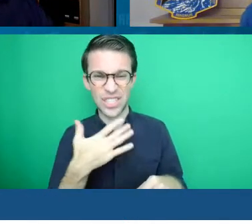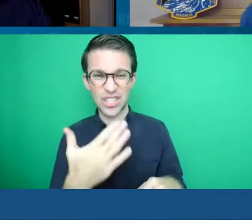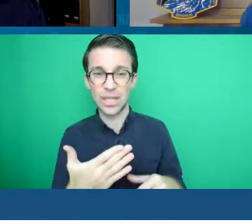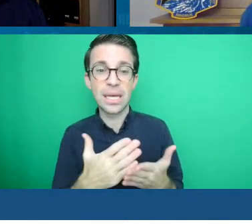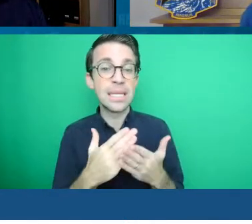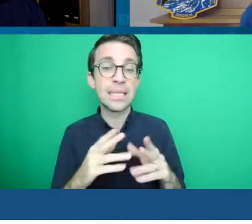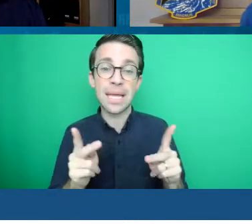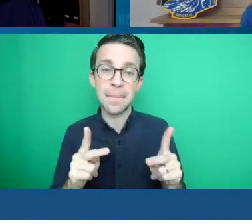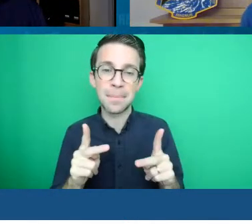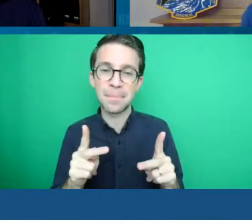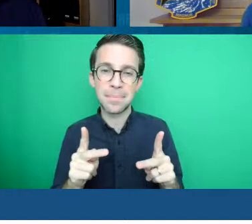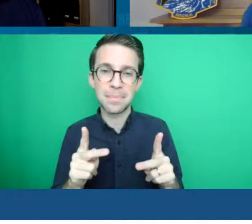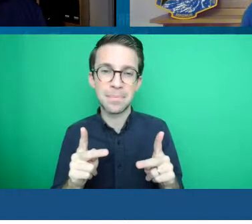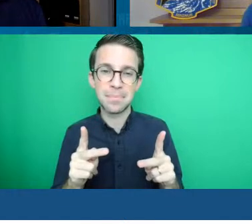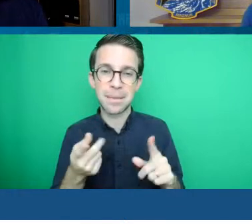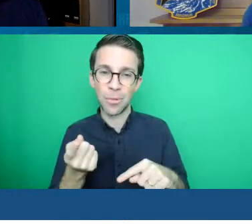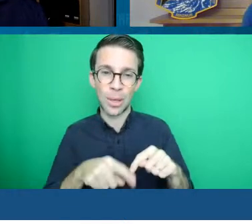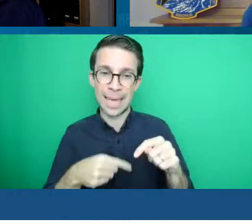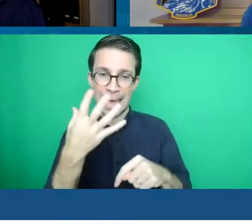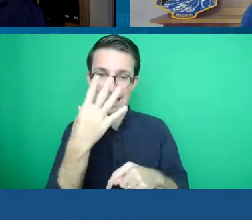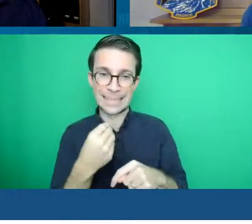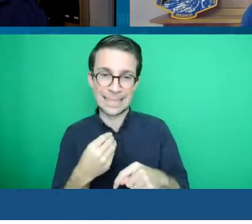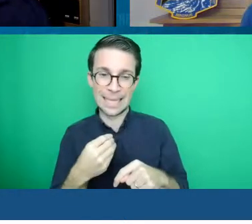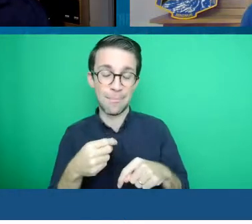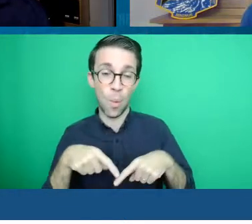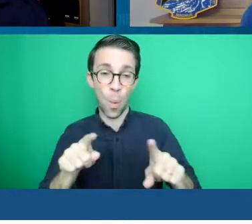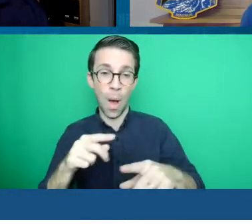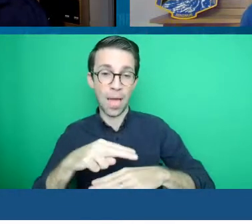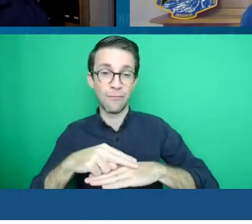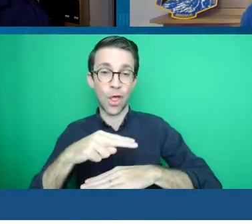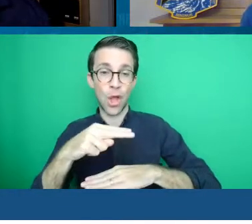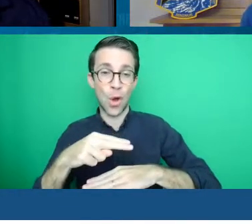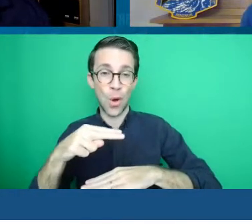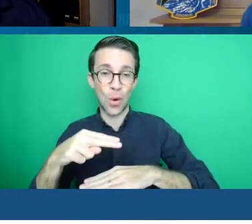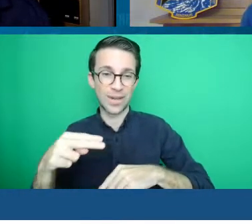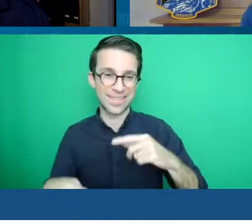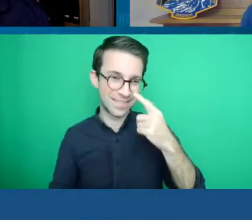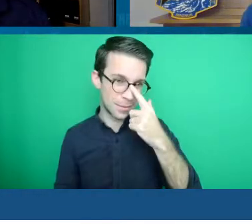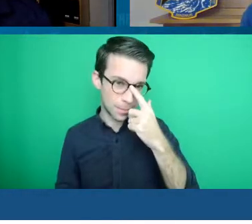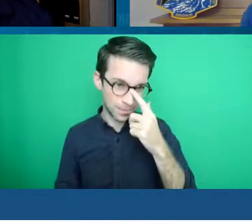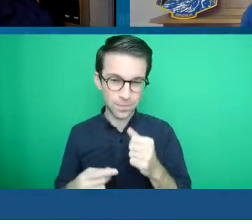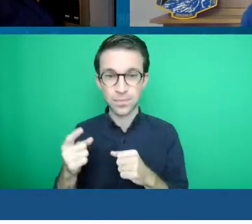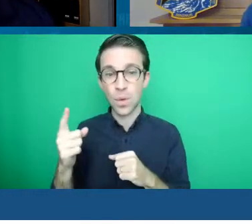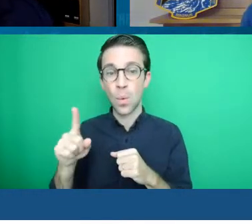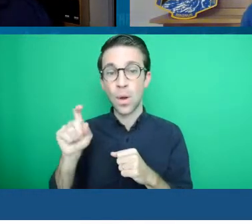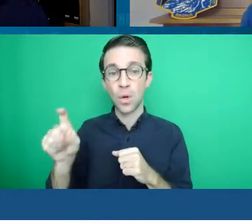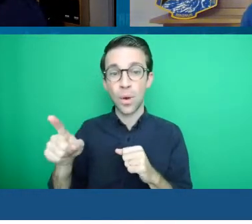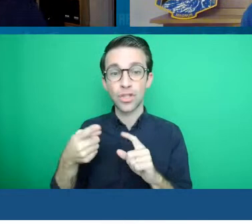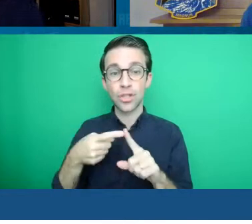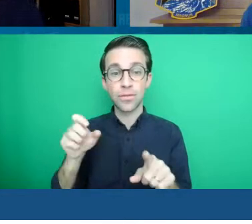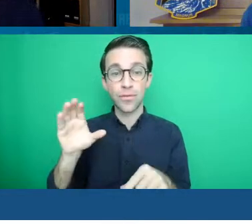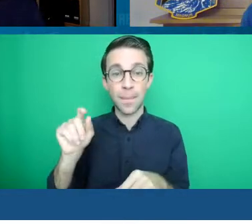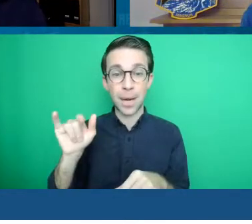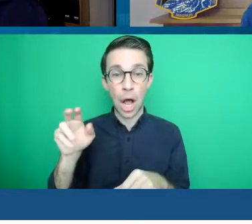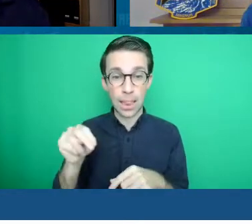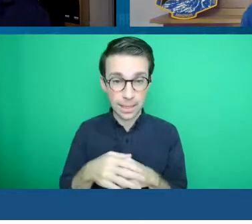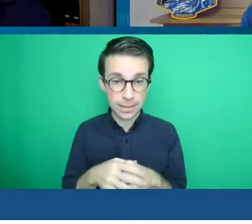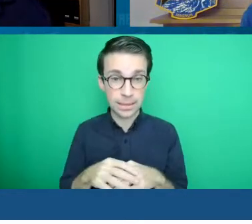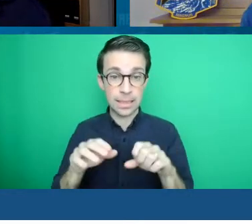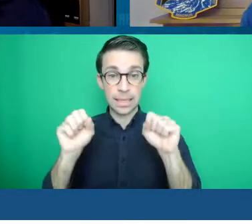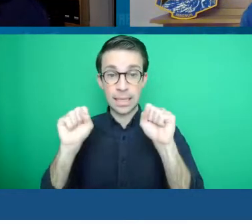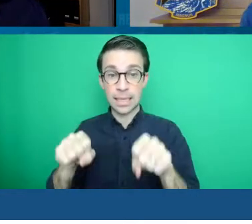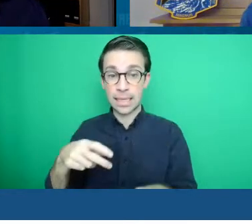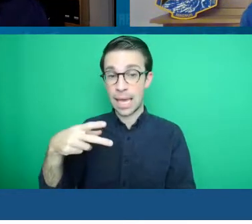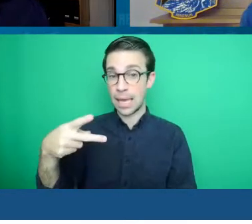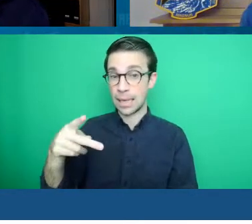have that luxury of being able to sleep like that though. So here's a question from Colin Parham. Can Perseverance meet up with